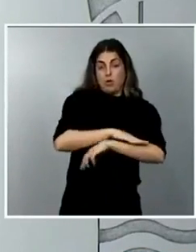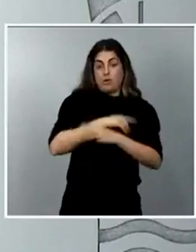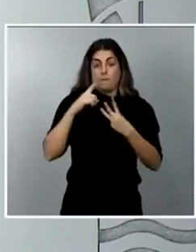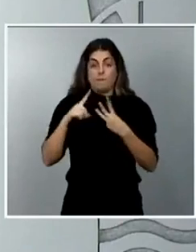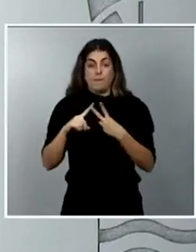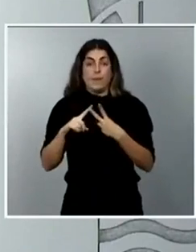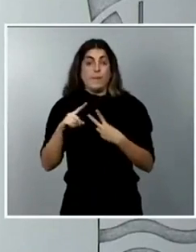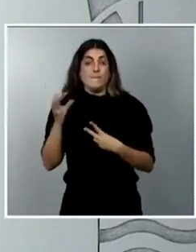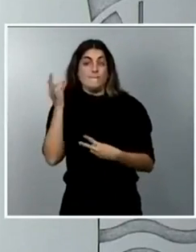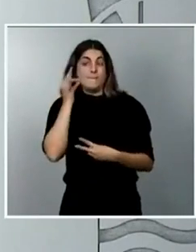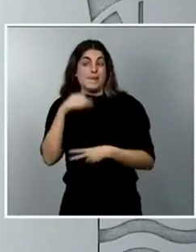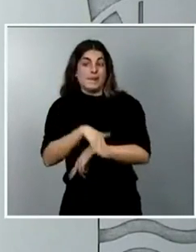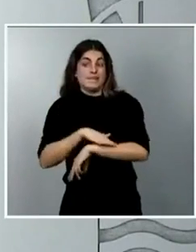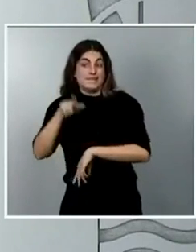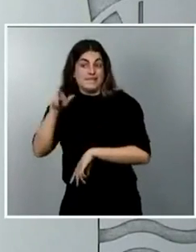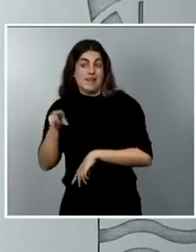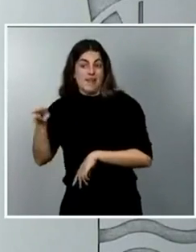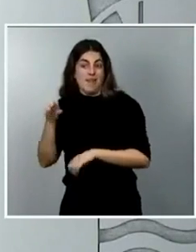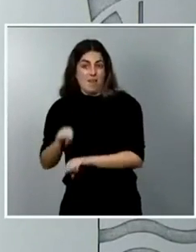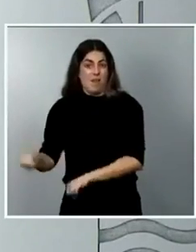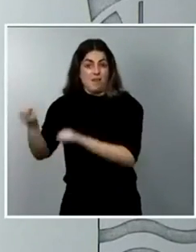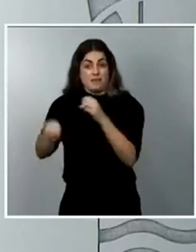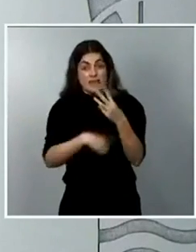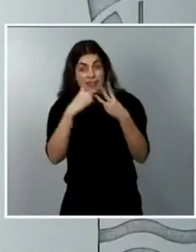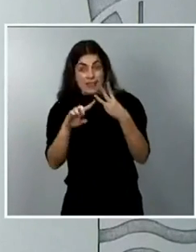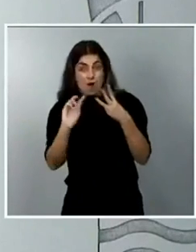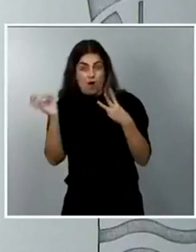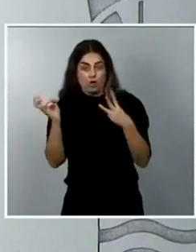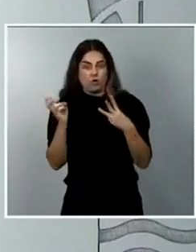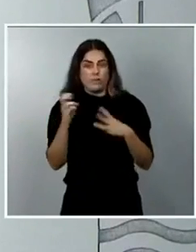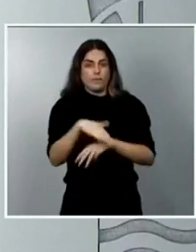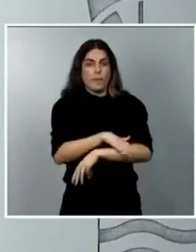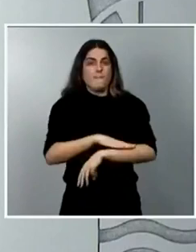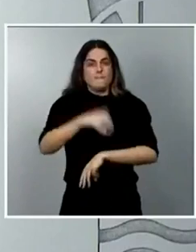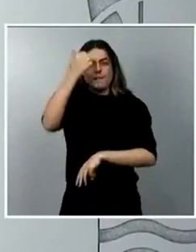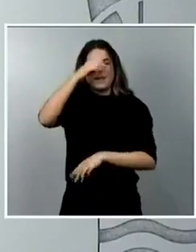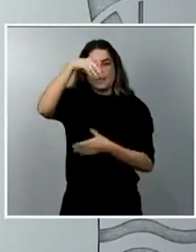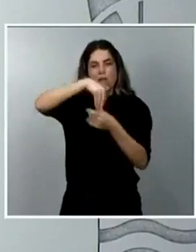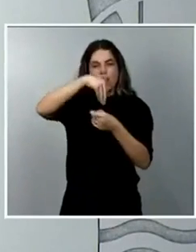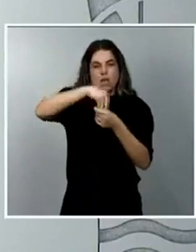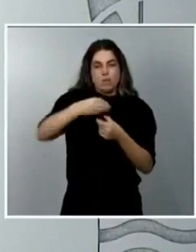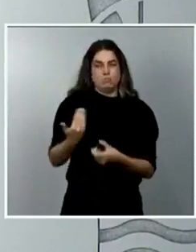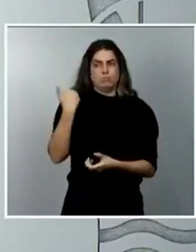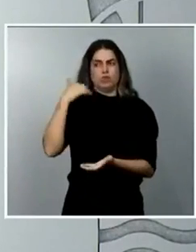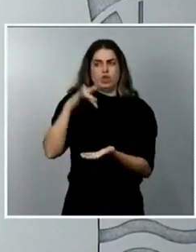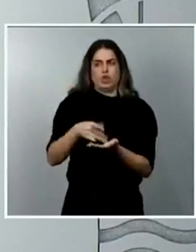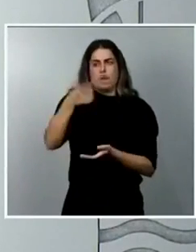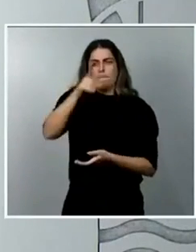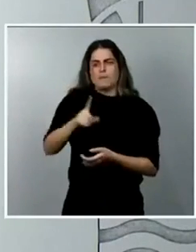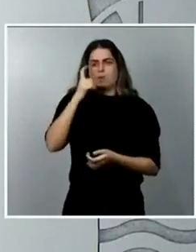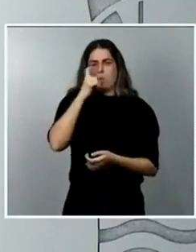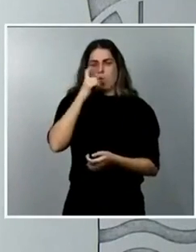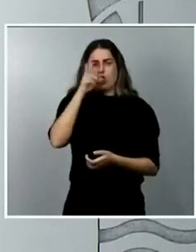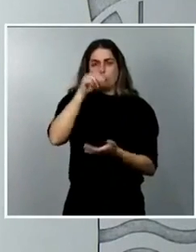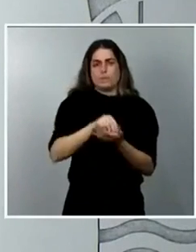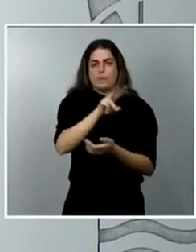The third one was the Interior Minister's. It happened on June 2021, like the one from the Defense Minister. There were also